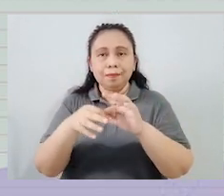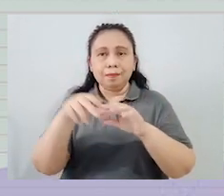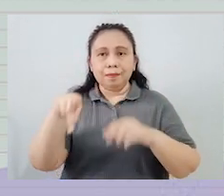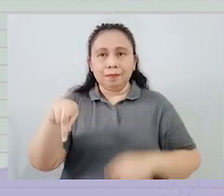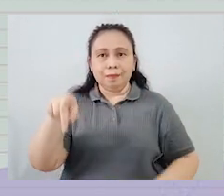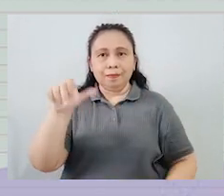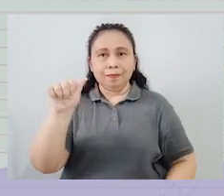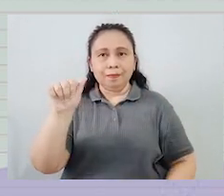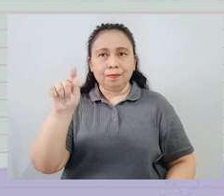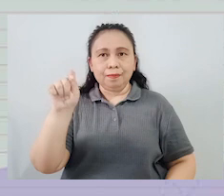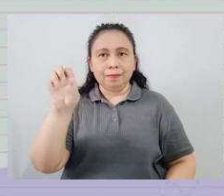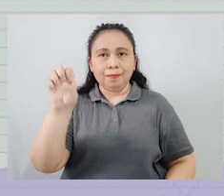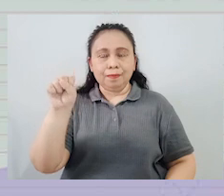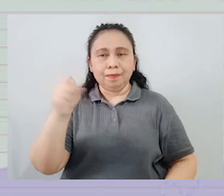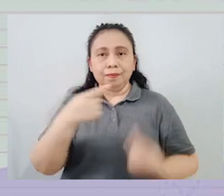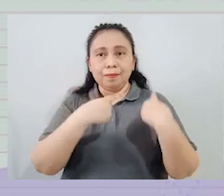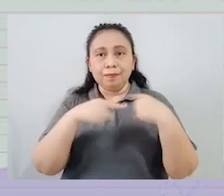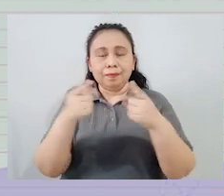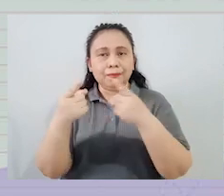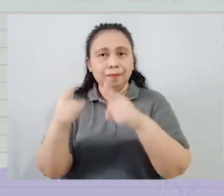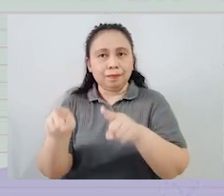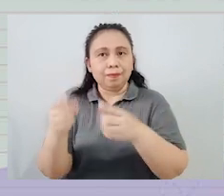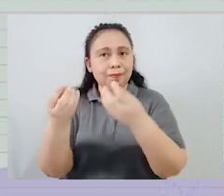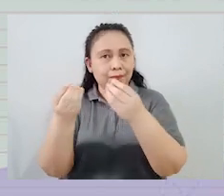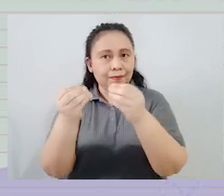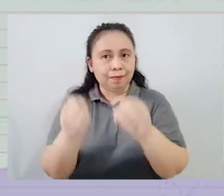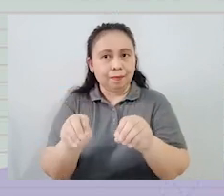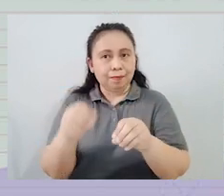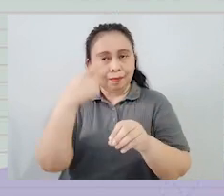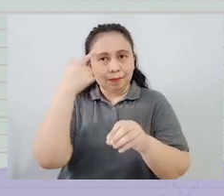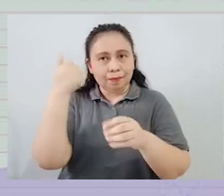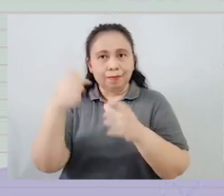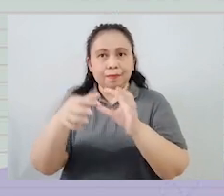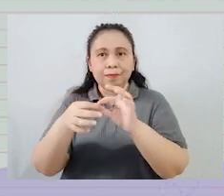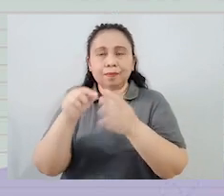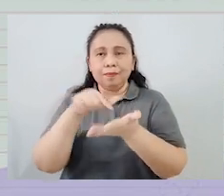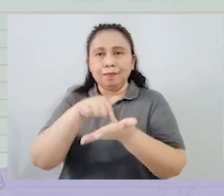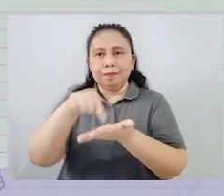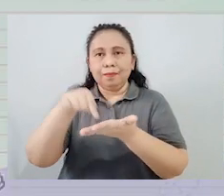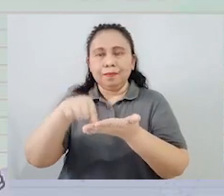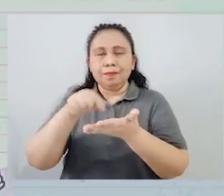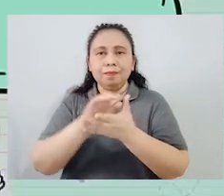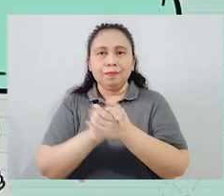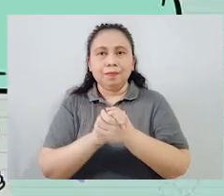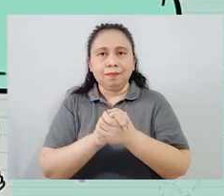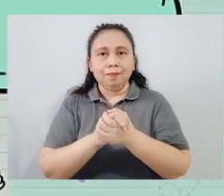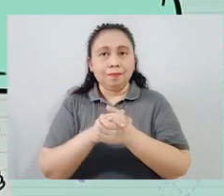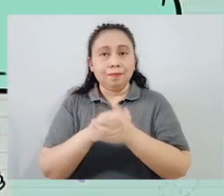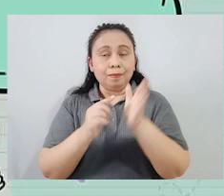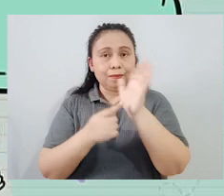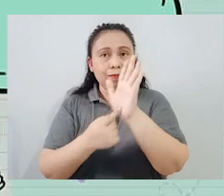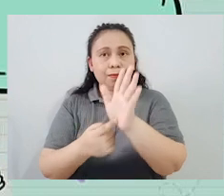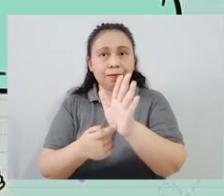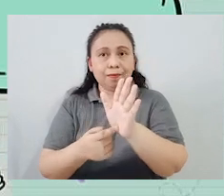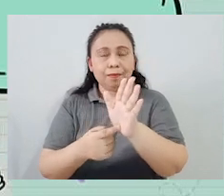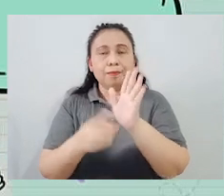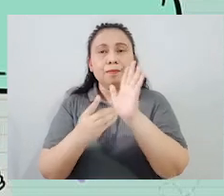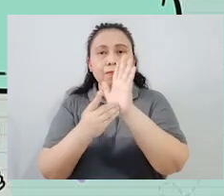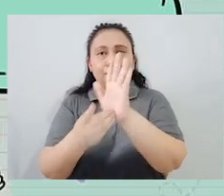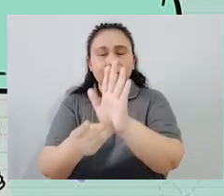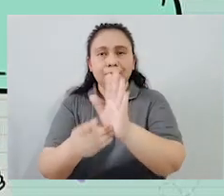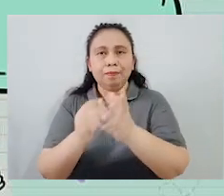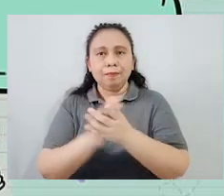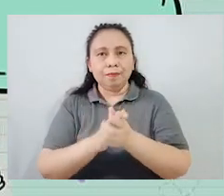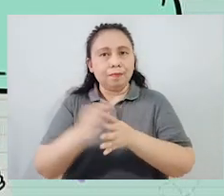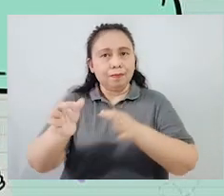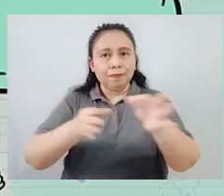landscapes, events, and consequences occur because of this. I will show you some demonstrations